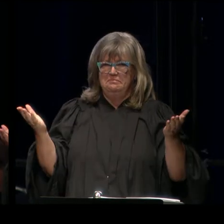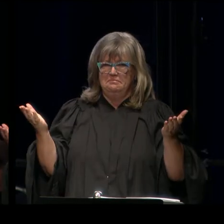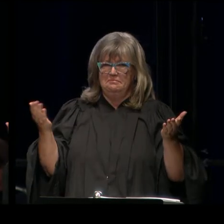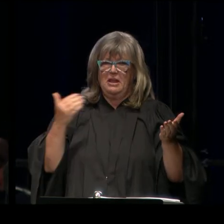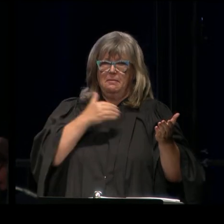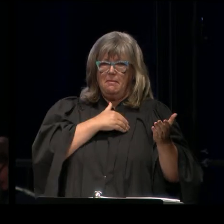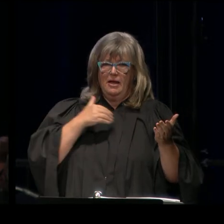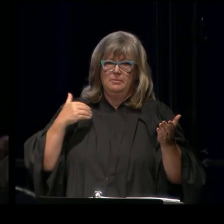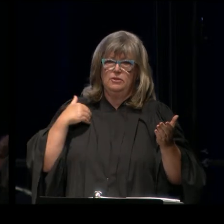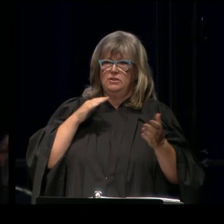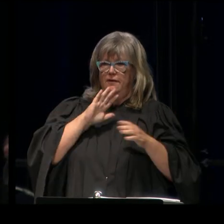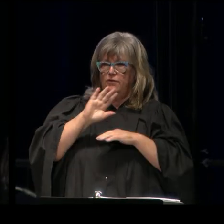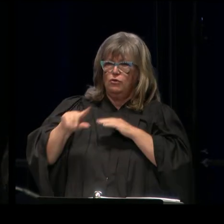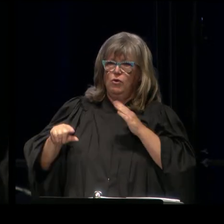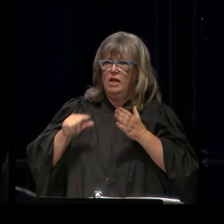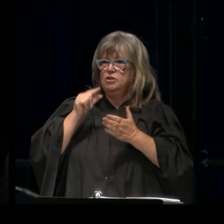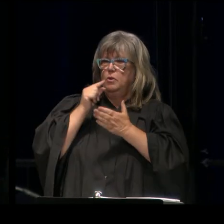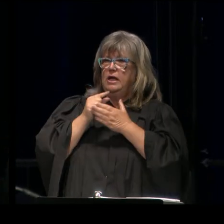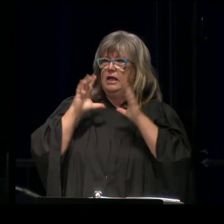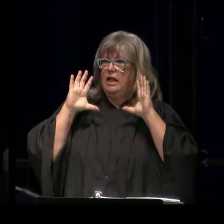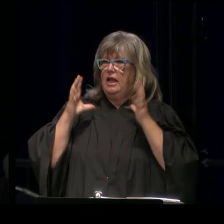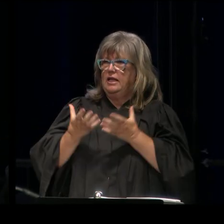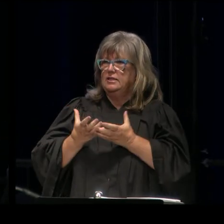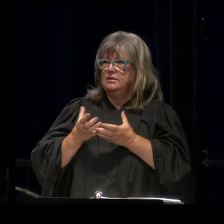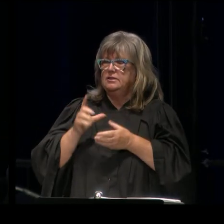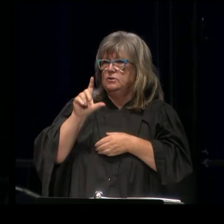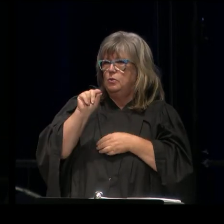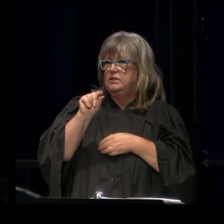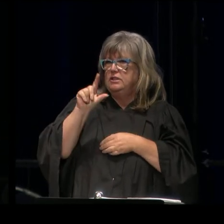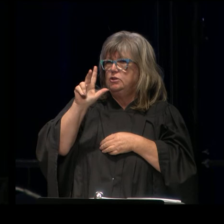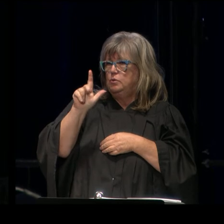of the graduating class 2023.